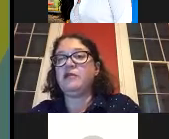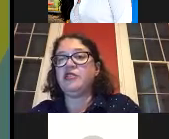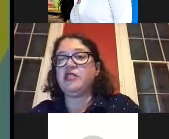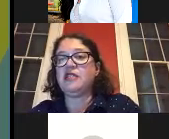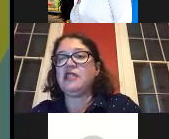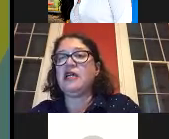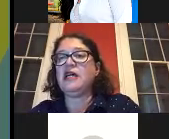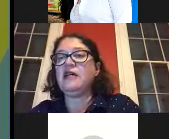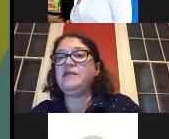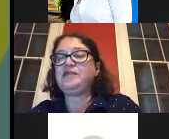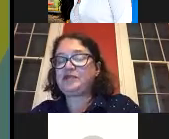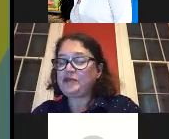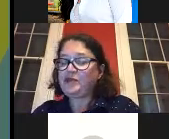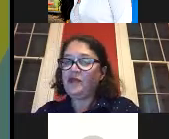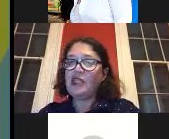health emergency.